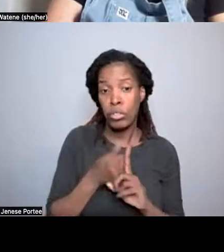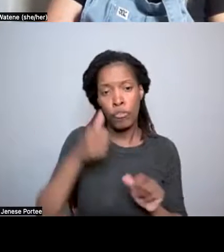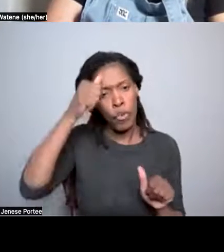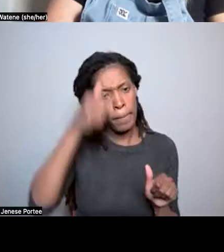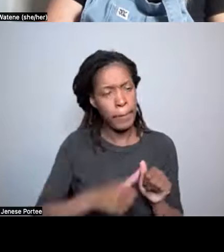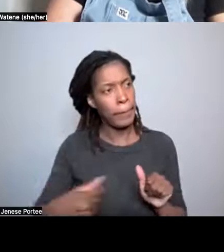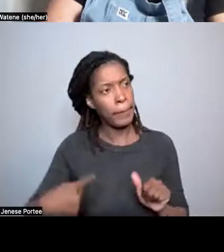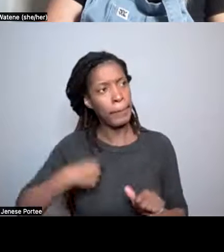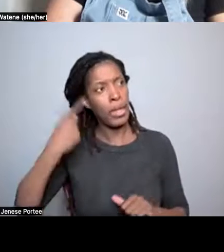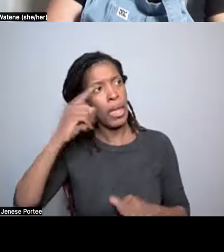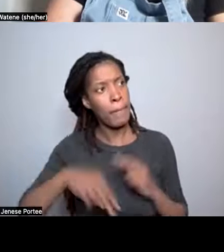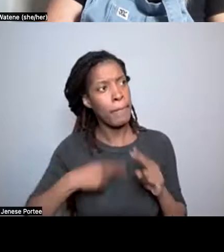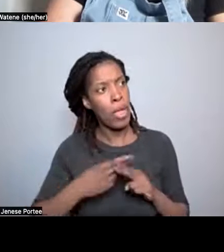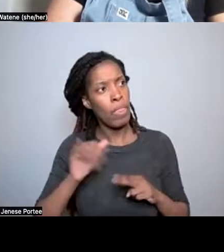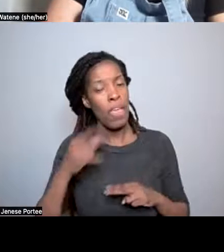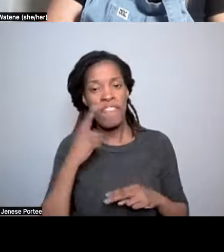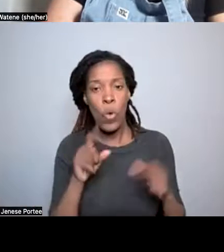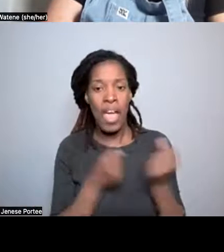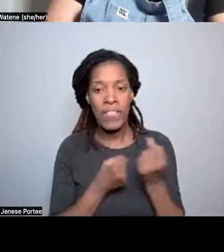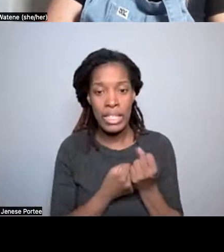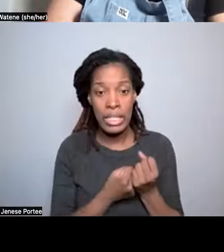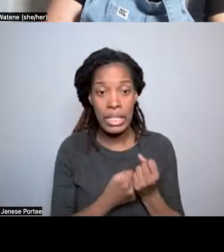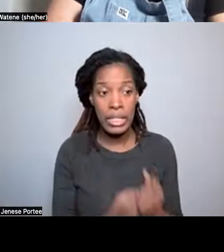your advocacy?